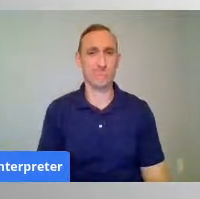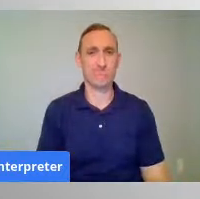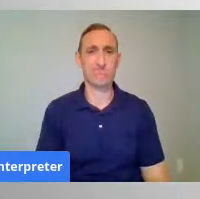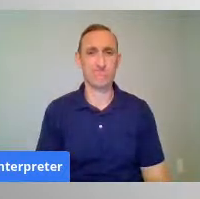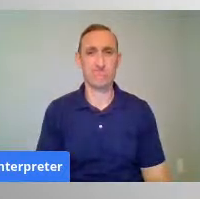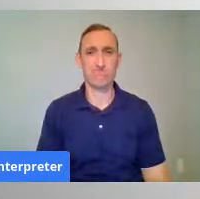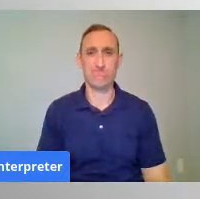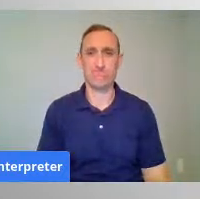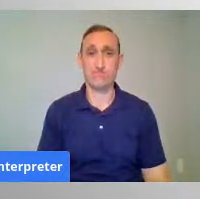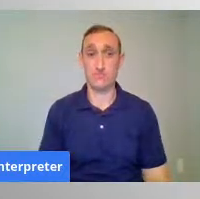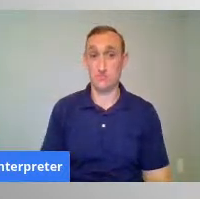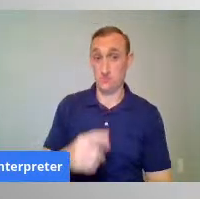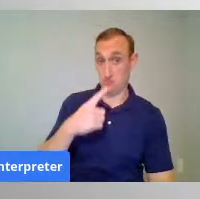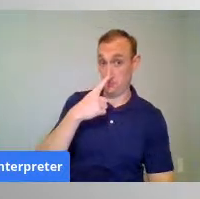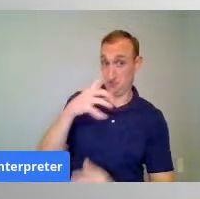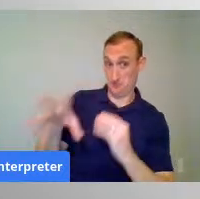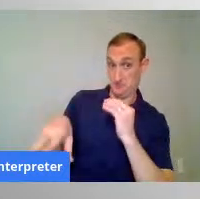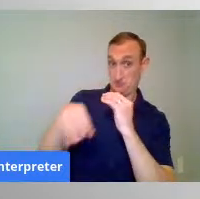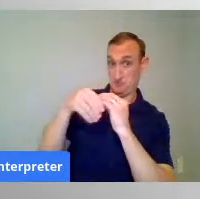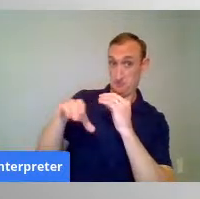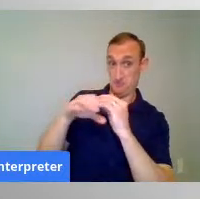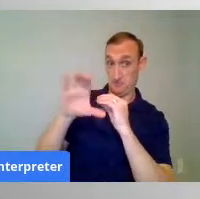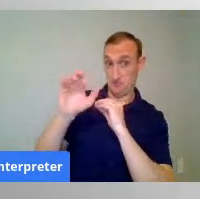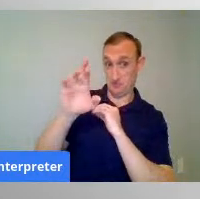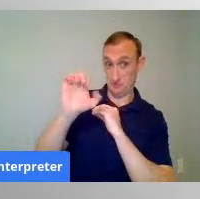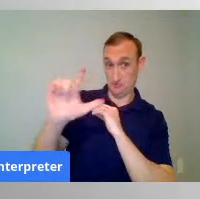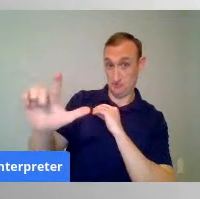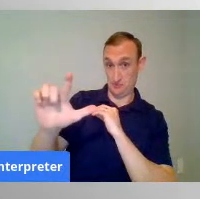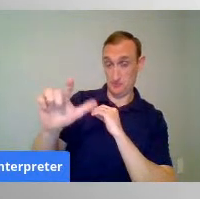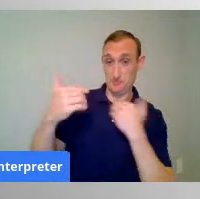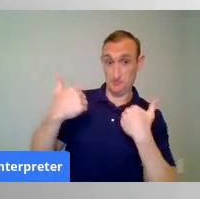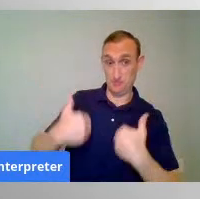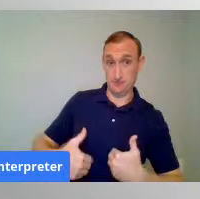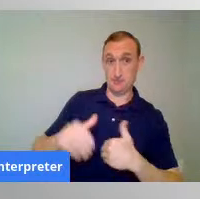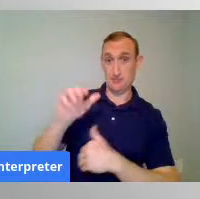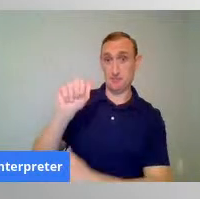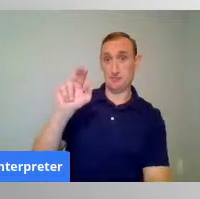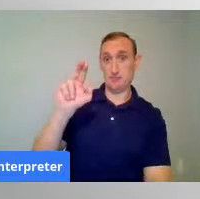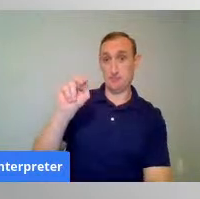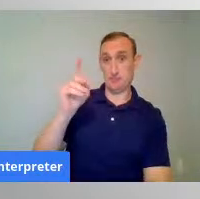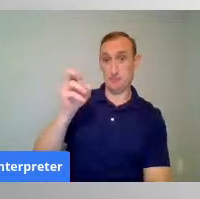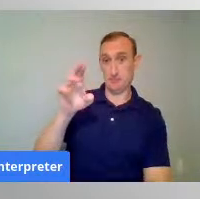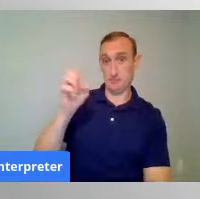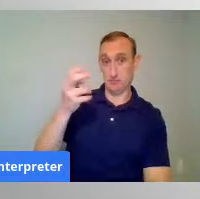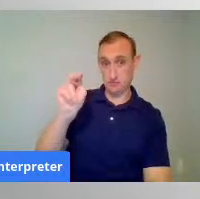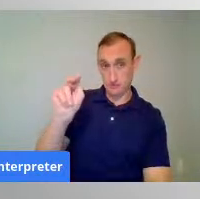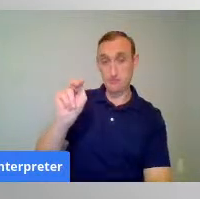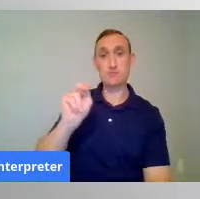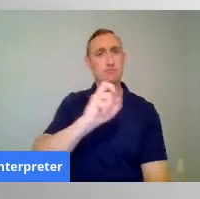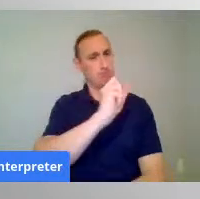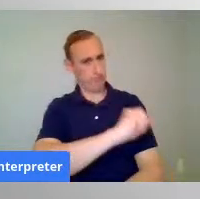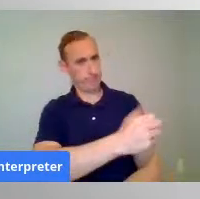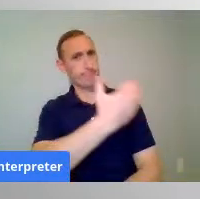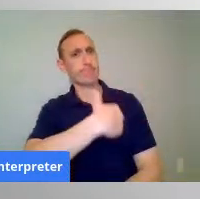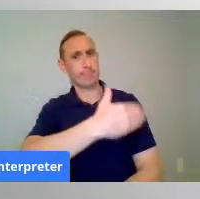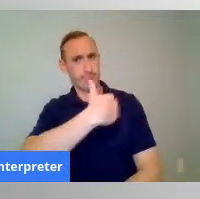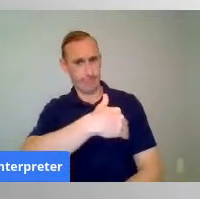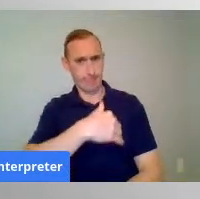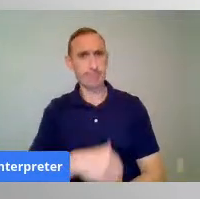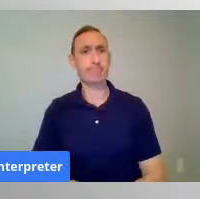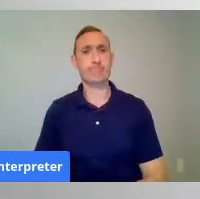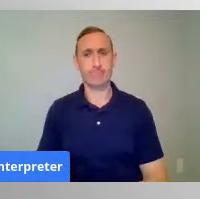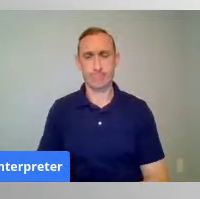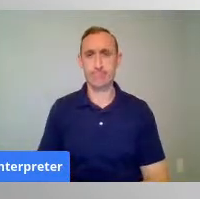Can I build on what Carol is saying? This is Mumby Anderson. Yes, please. I think I absolutely